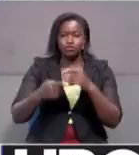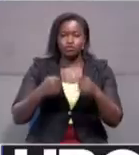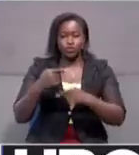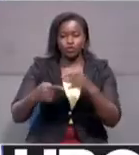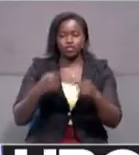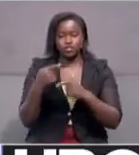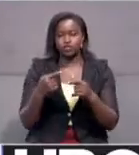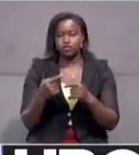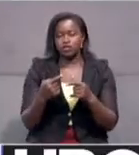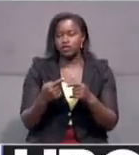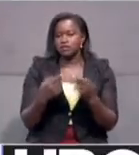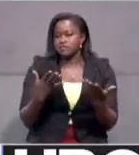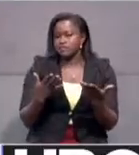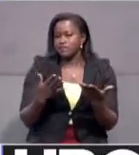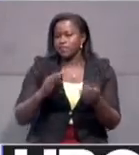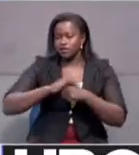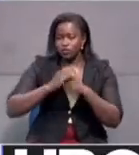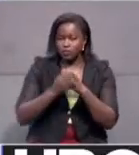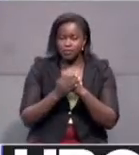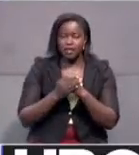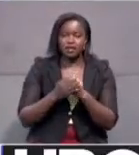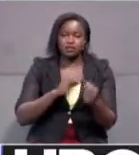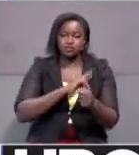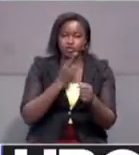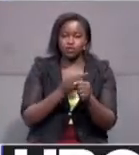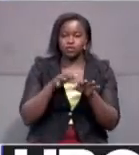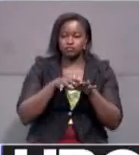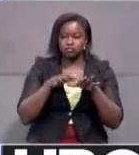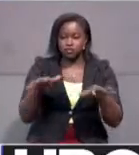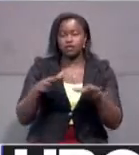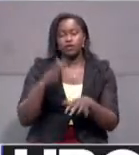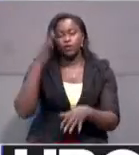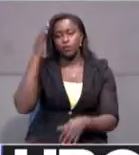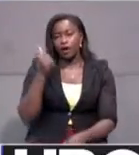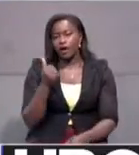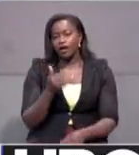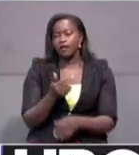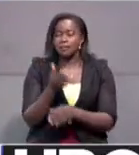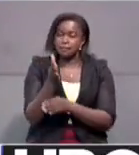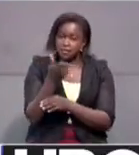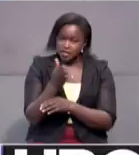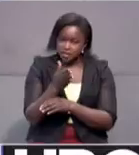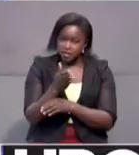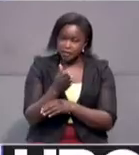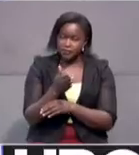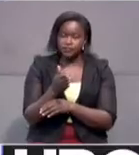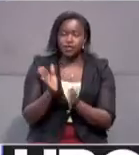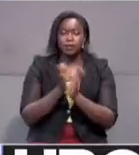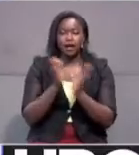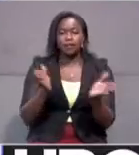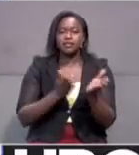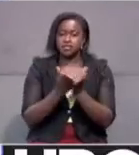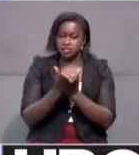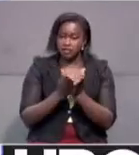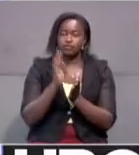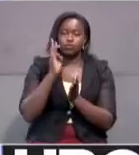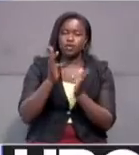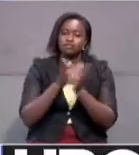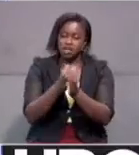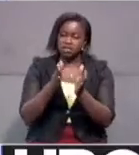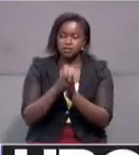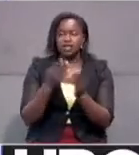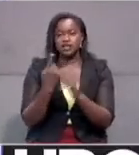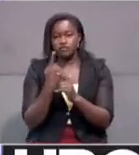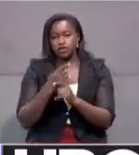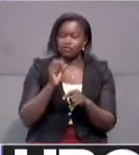of rationalization for reasons that the Minister of Public Service will, I'm sure, at